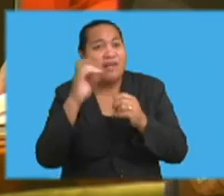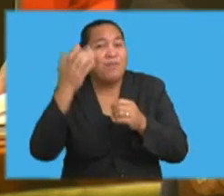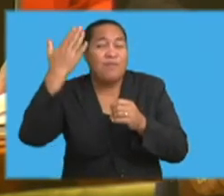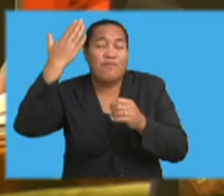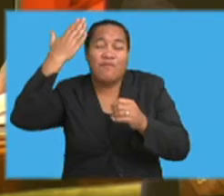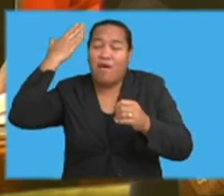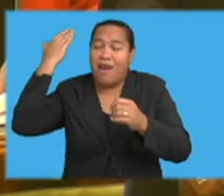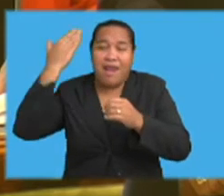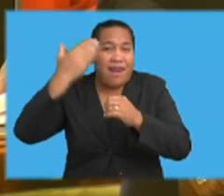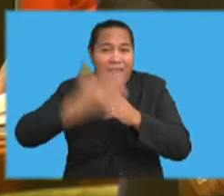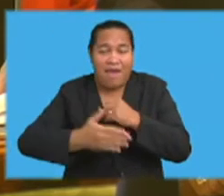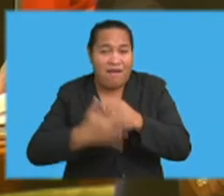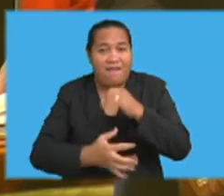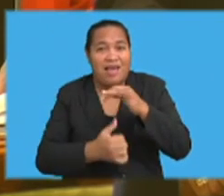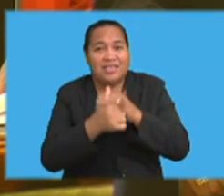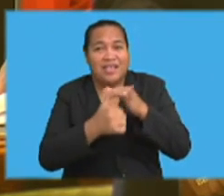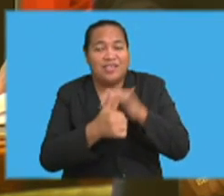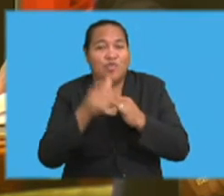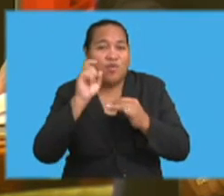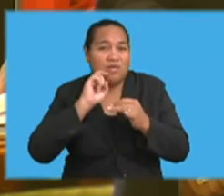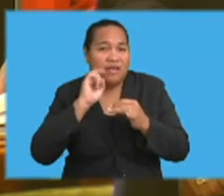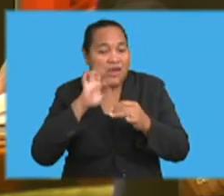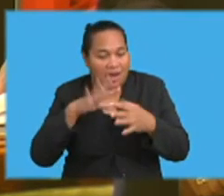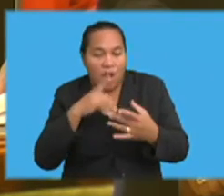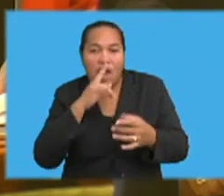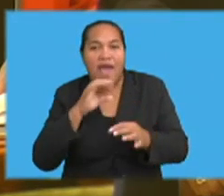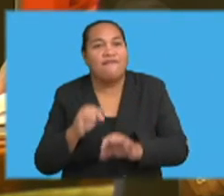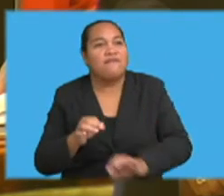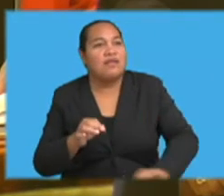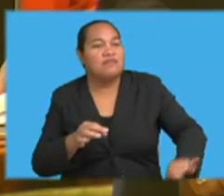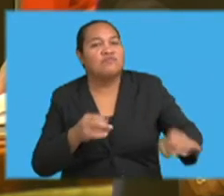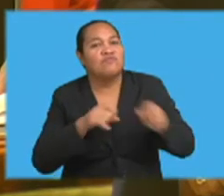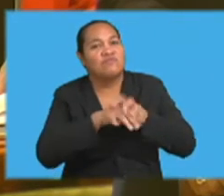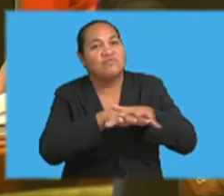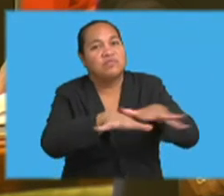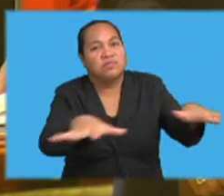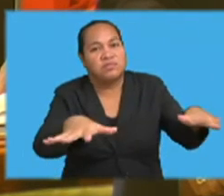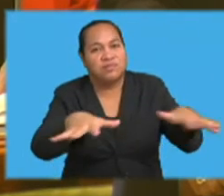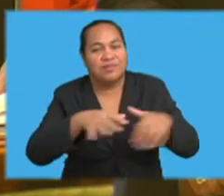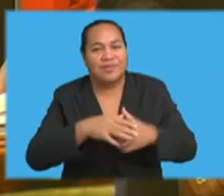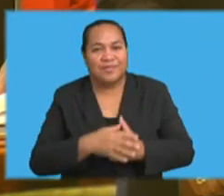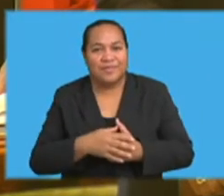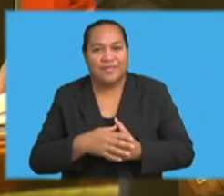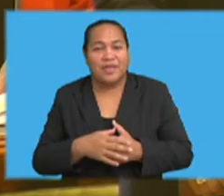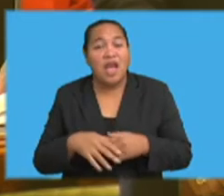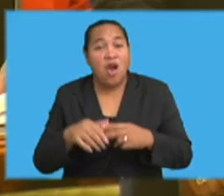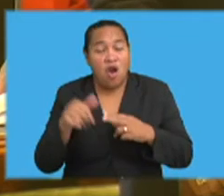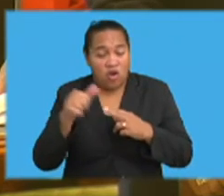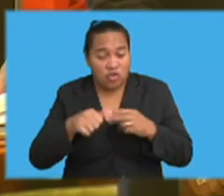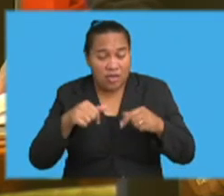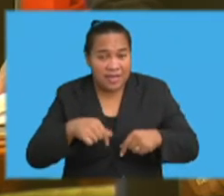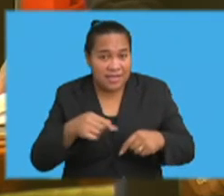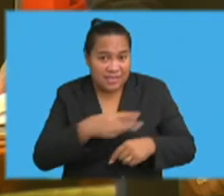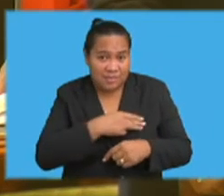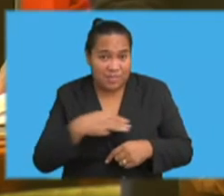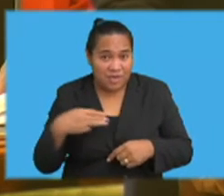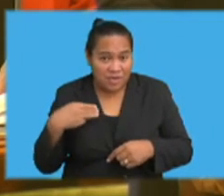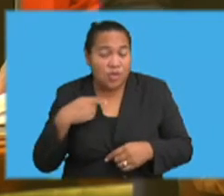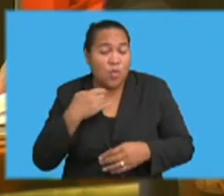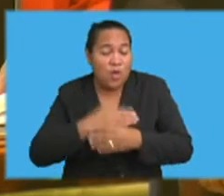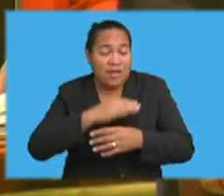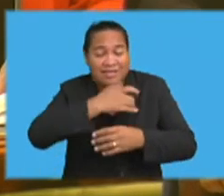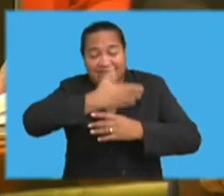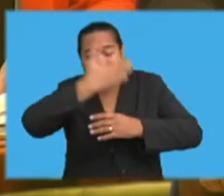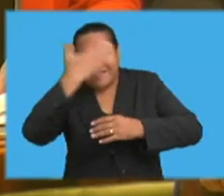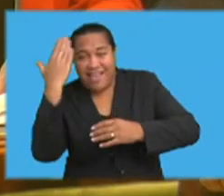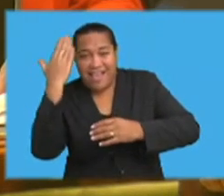to a sustainable water source. Madam Speaker, at this juncture also, the Mineral Resource Department, actually, I must say, worked day and night to